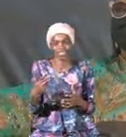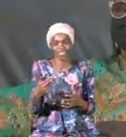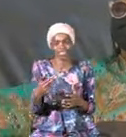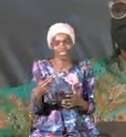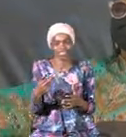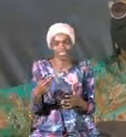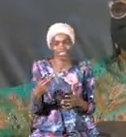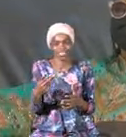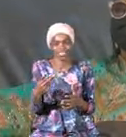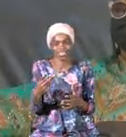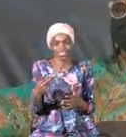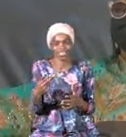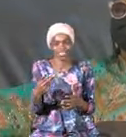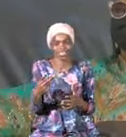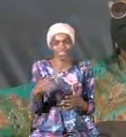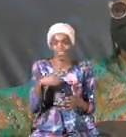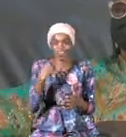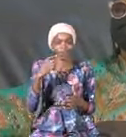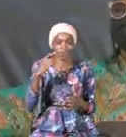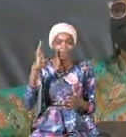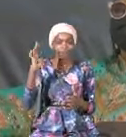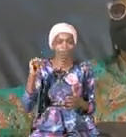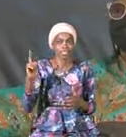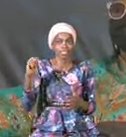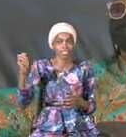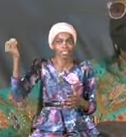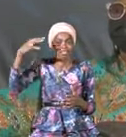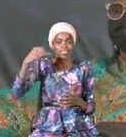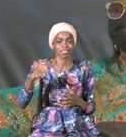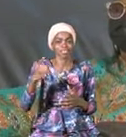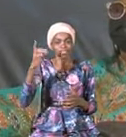who by the grace of God gave their lives to Christ,